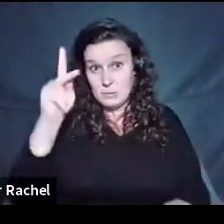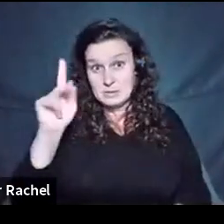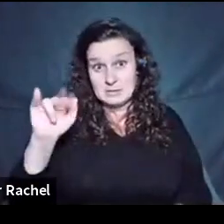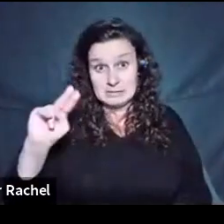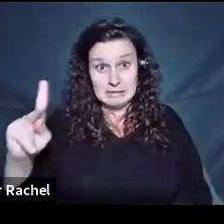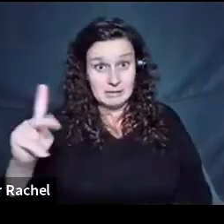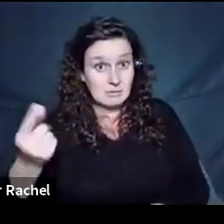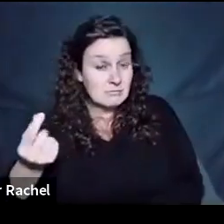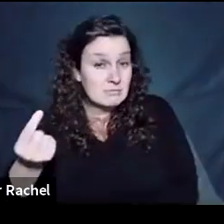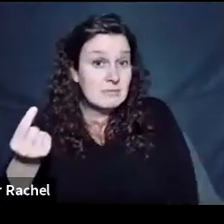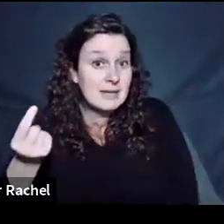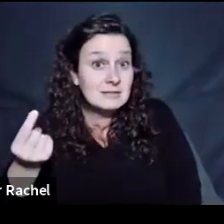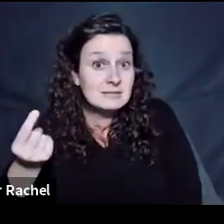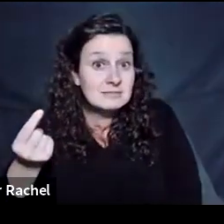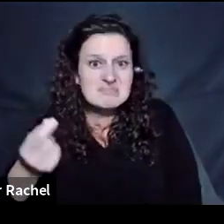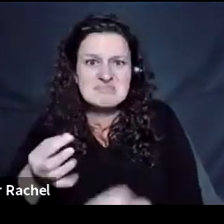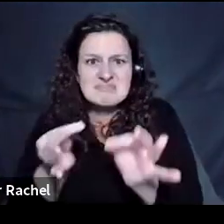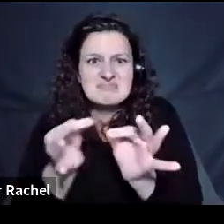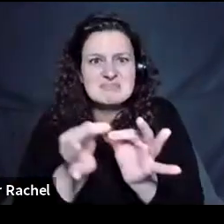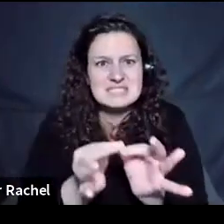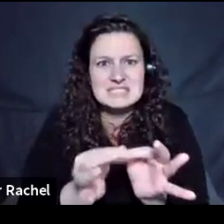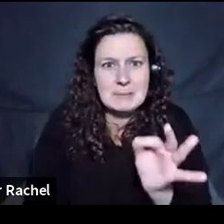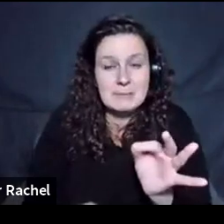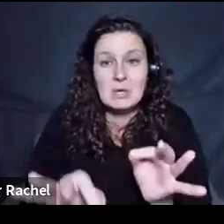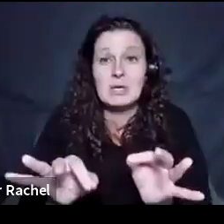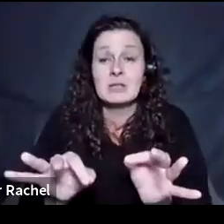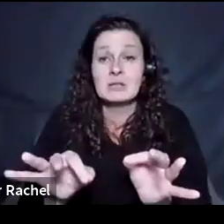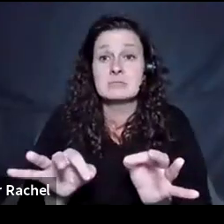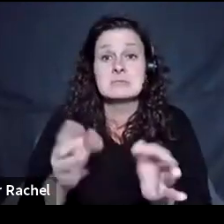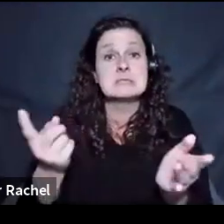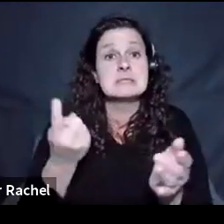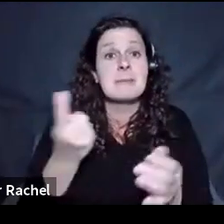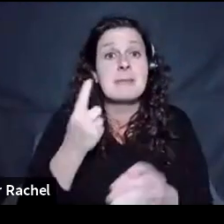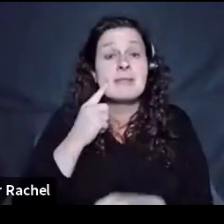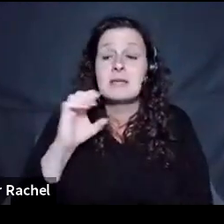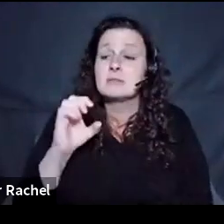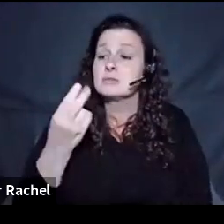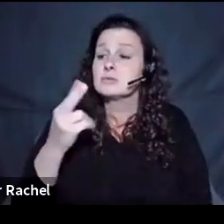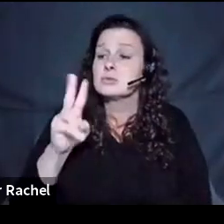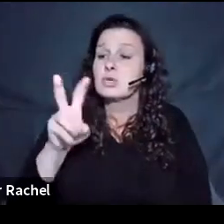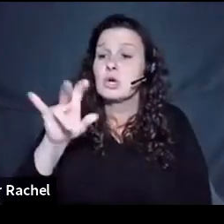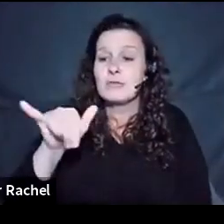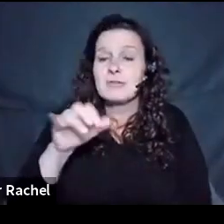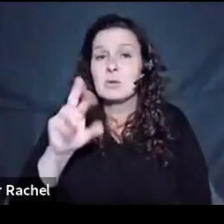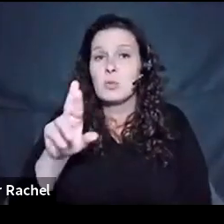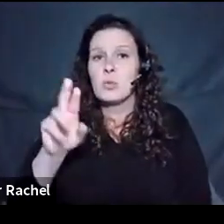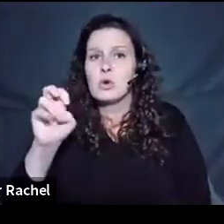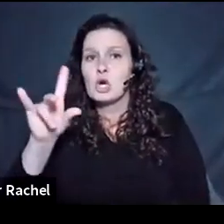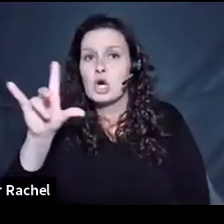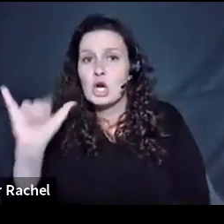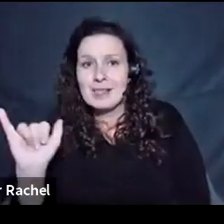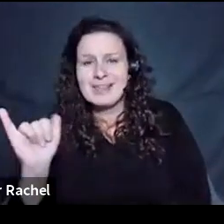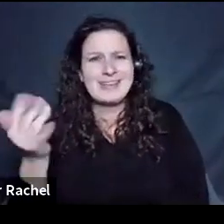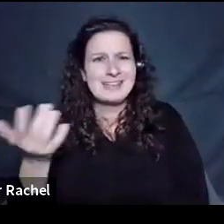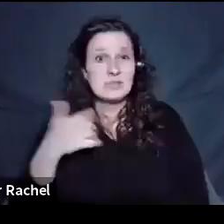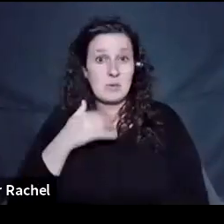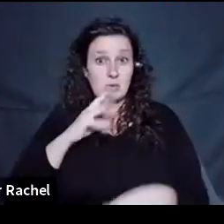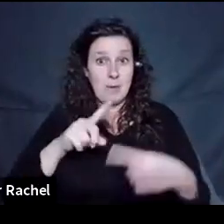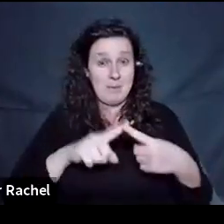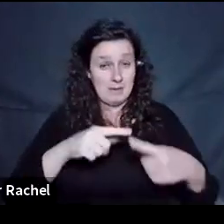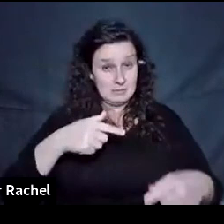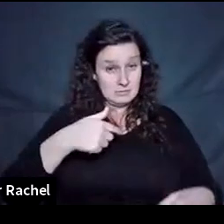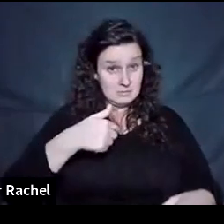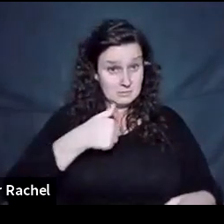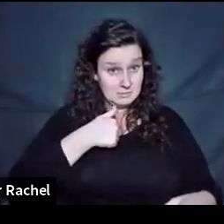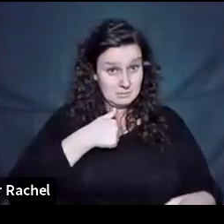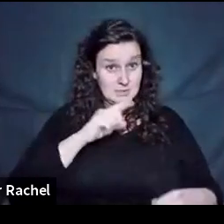is as simple as something that's curvy or curly. And so when I'm talking about, personally, when I'm talking